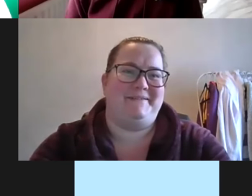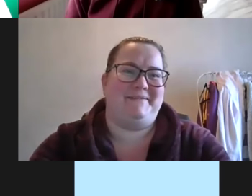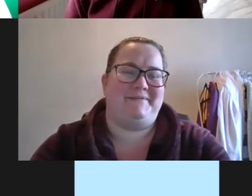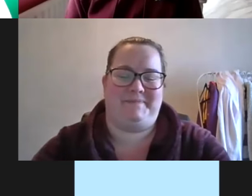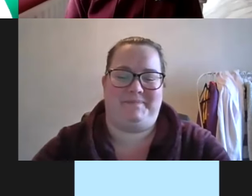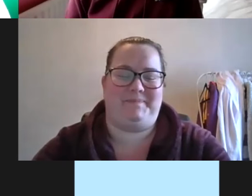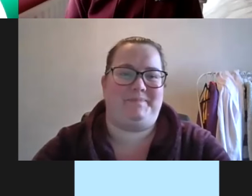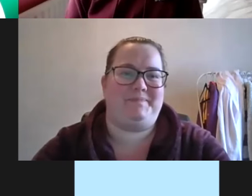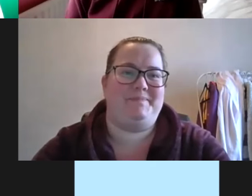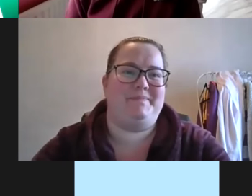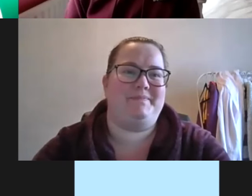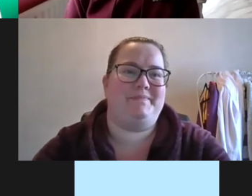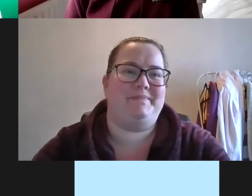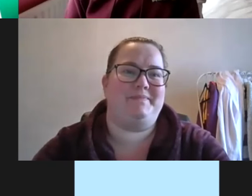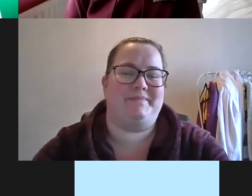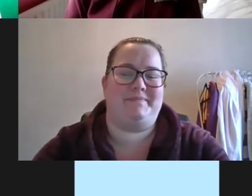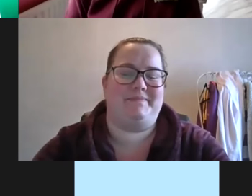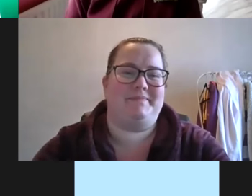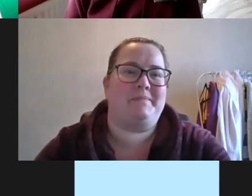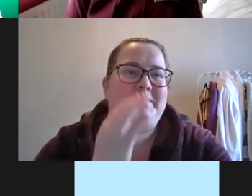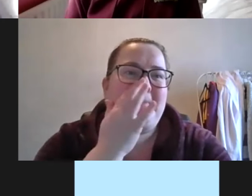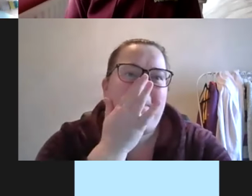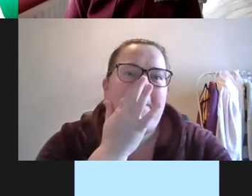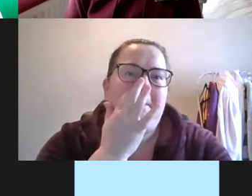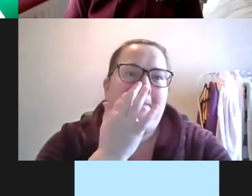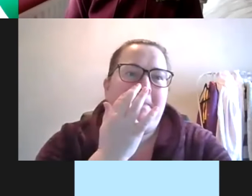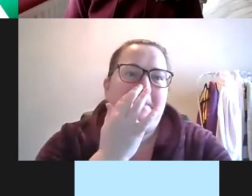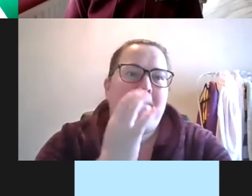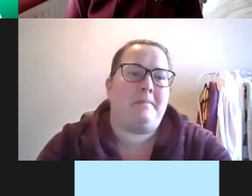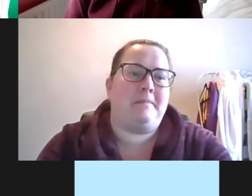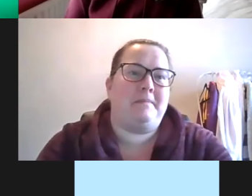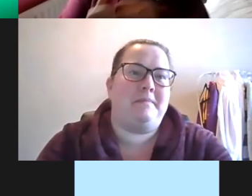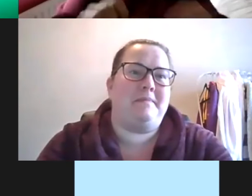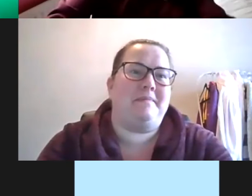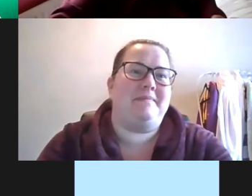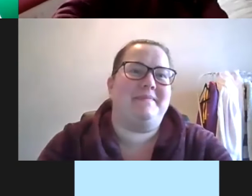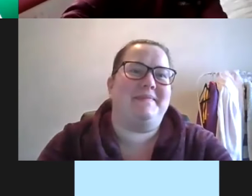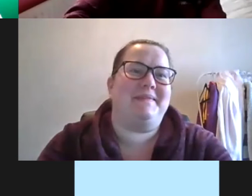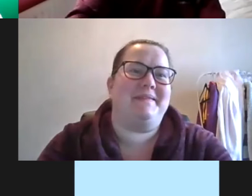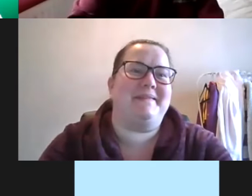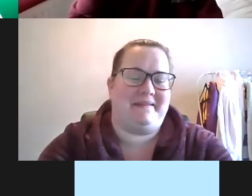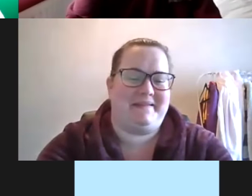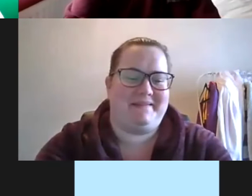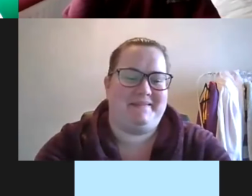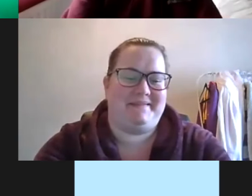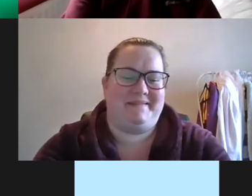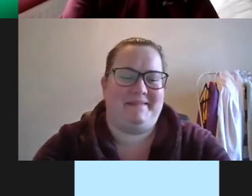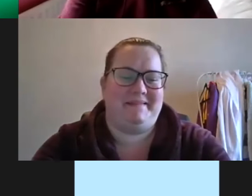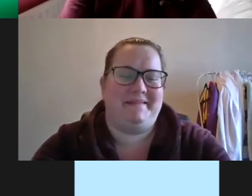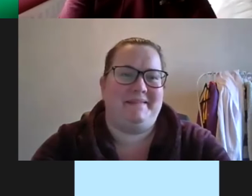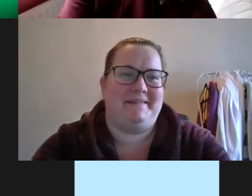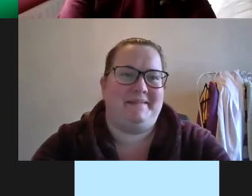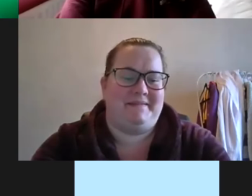is very heavily weighed, and there's another one, crikey. There's lots of conceptual